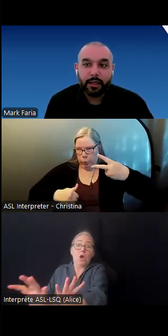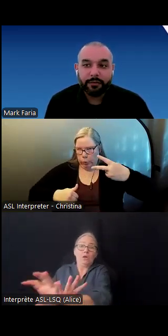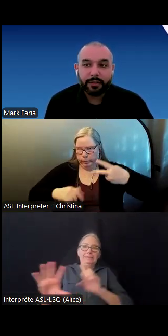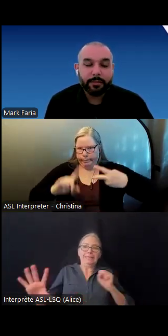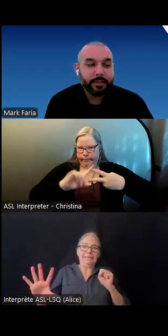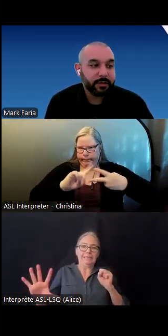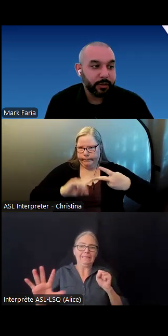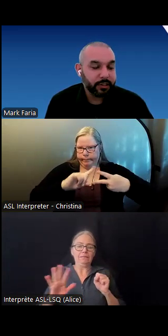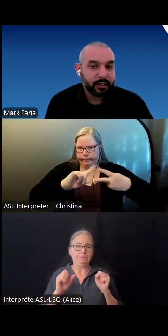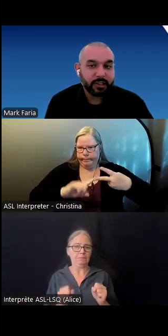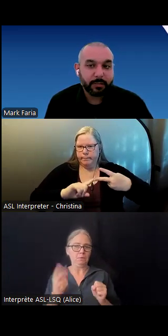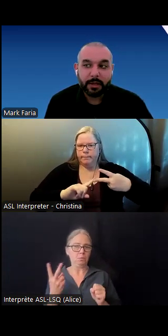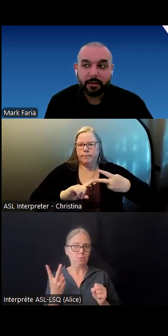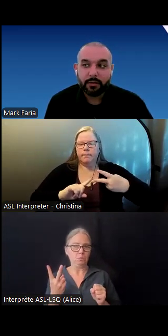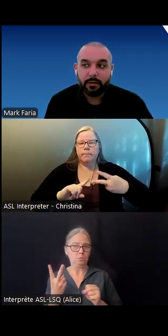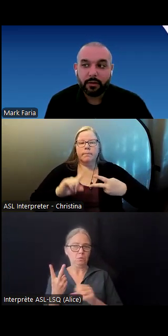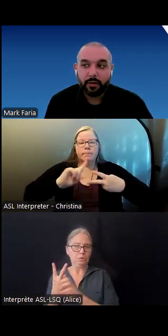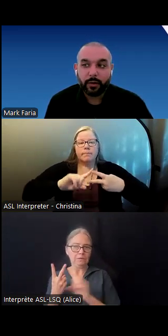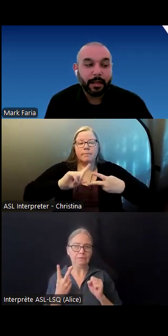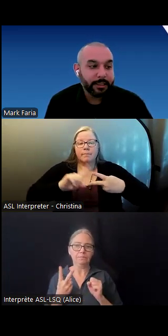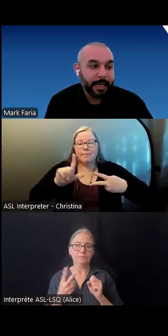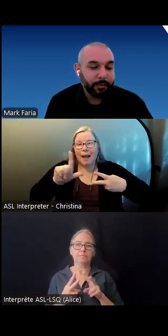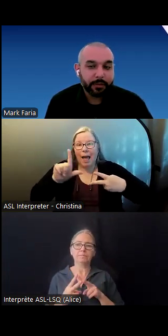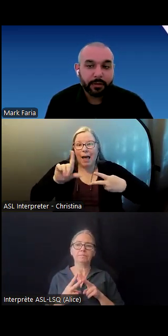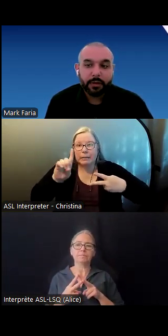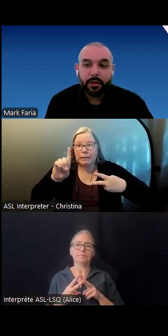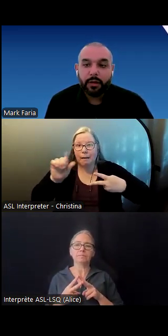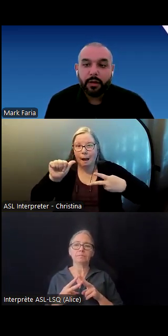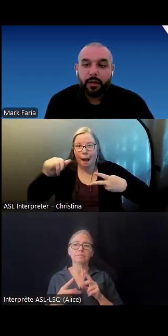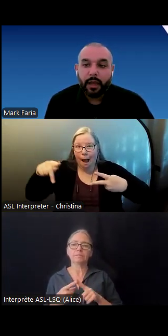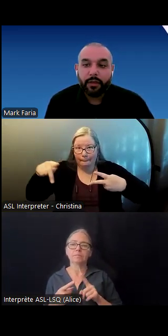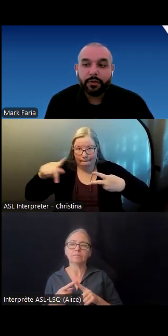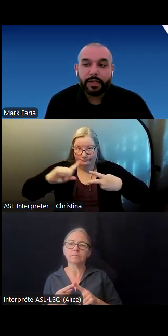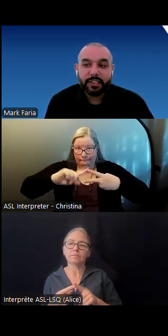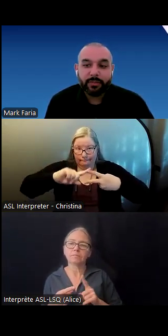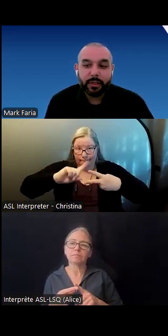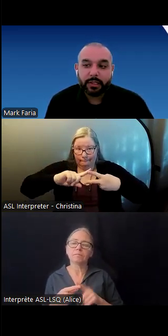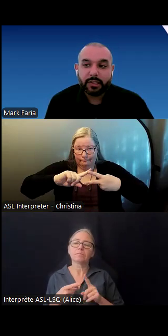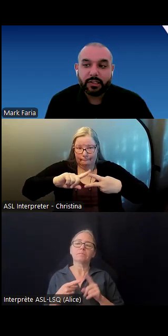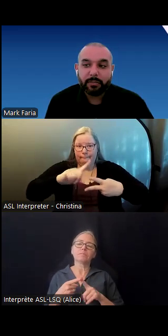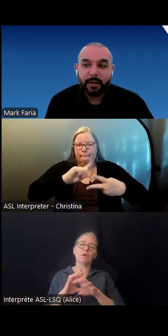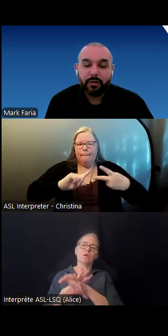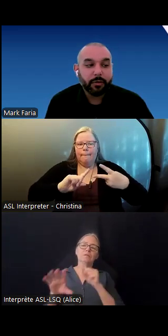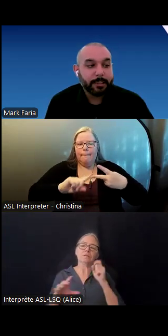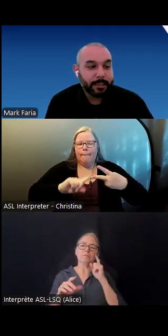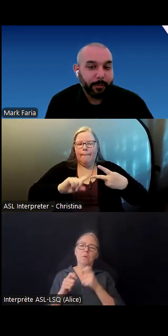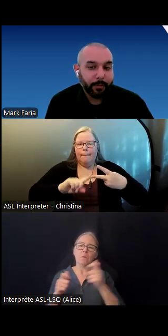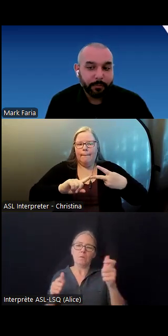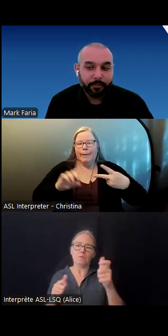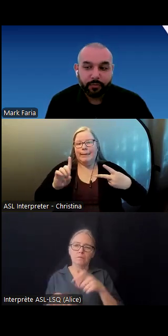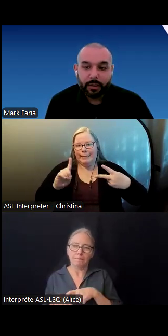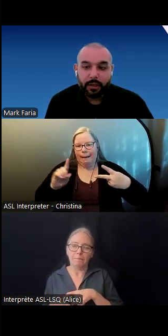the Lifetime Disability Assistance Payment, or LDAP, and then there's a Disability Assistance Payment, or a